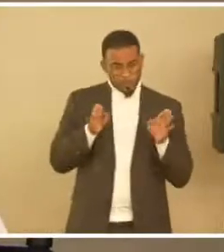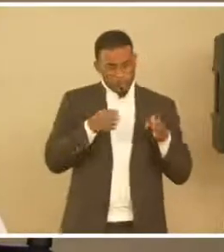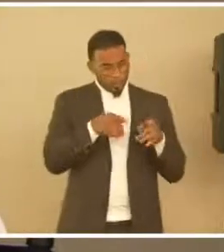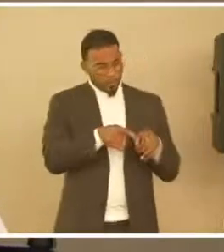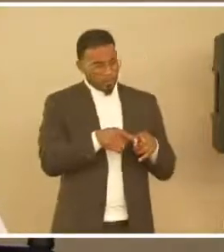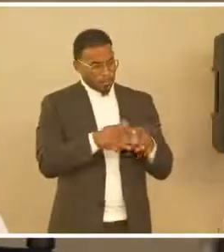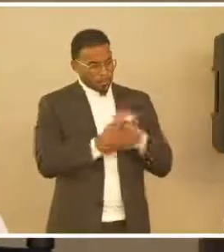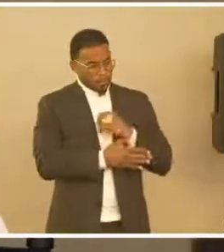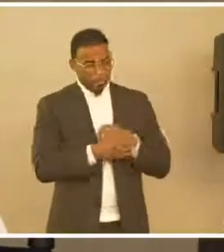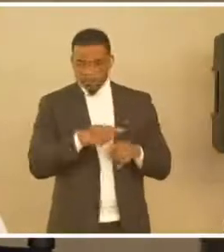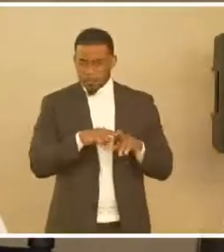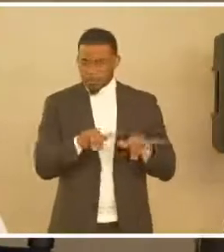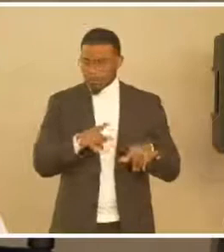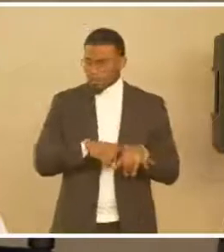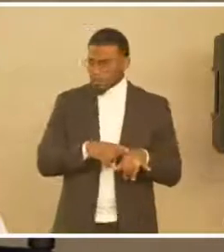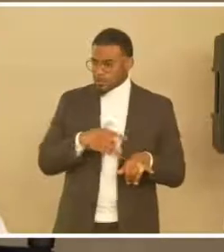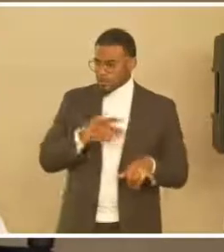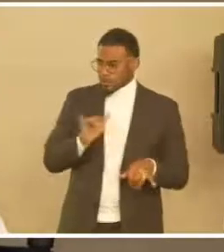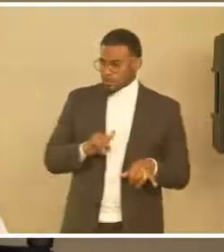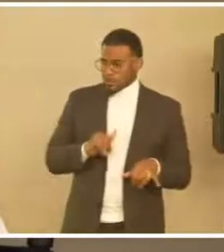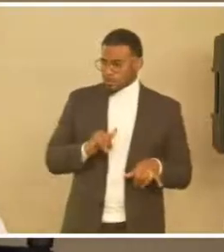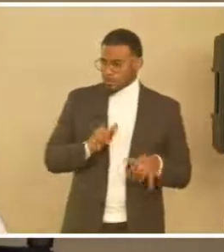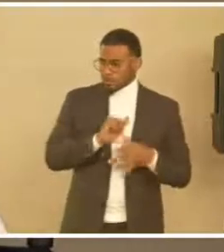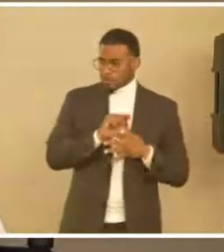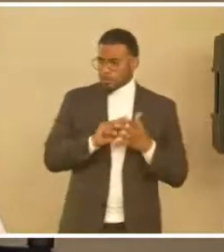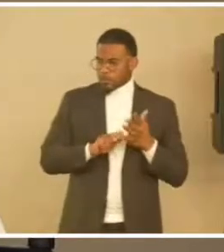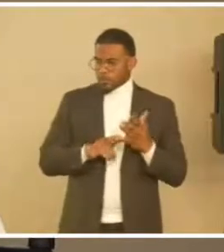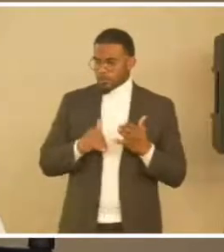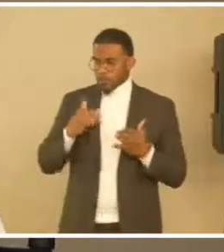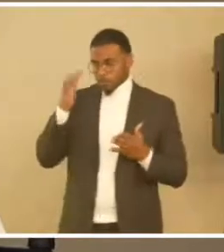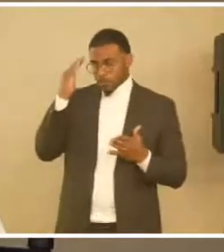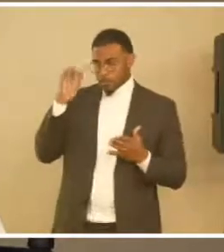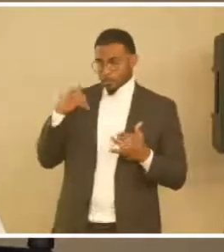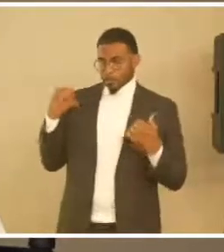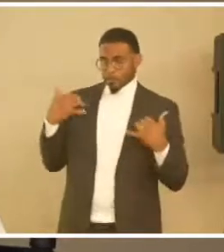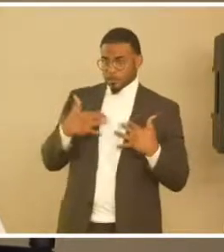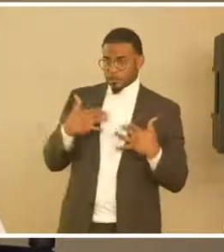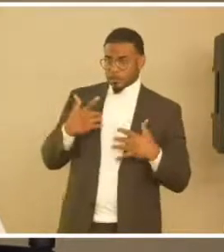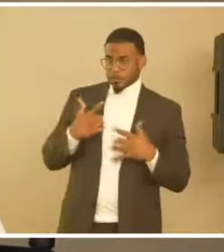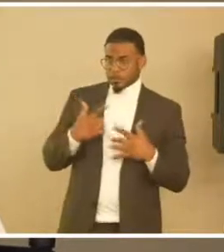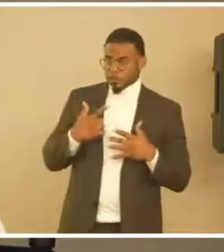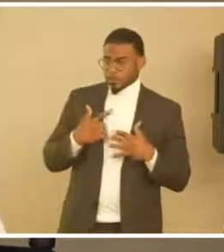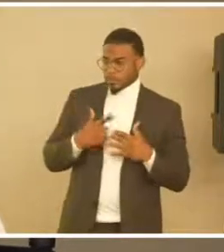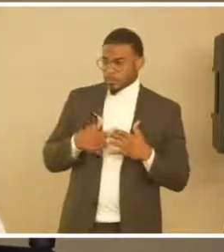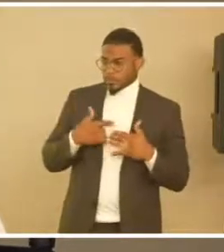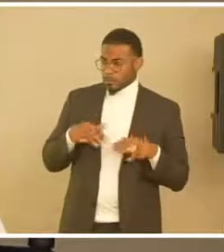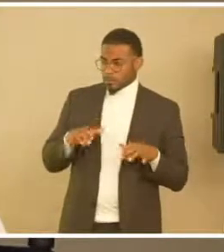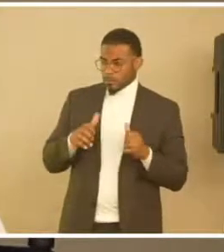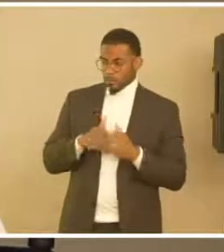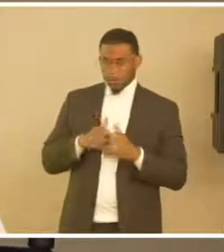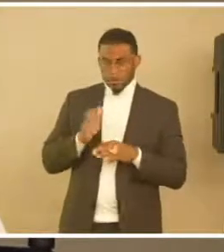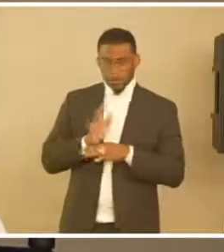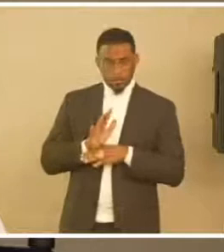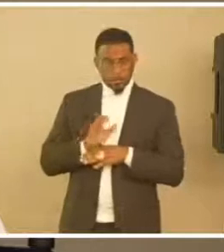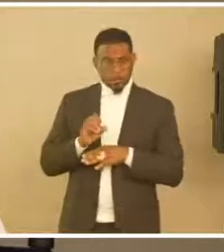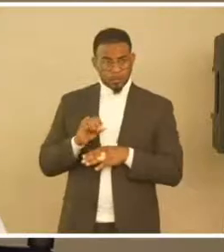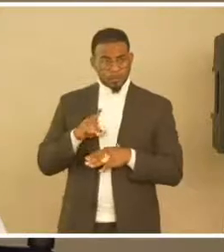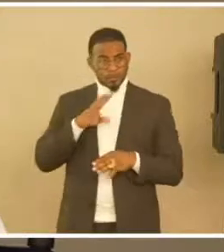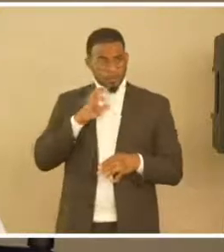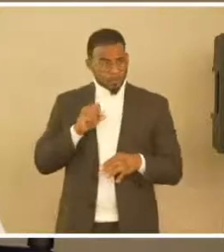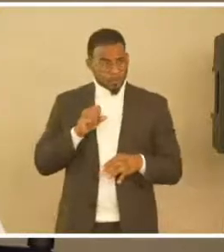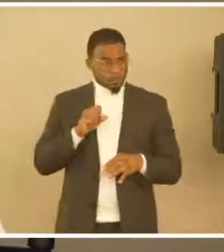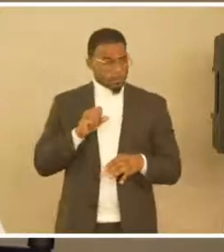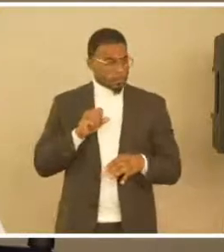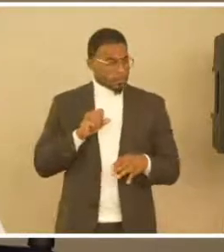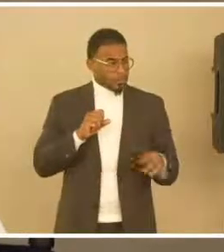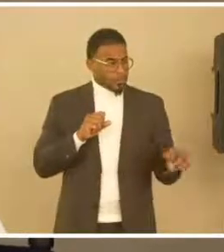on the documentary. But at the same time, I felt that all the way along, they were afraid of what I was doing with the film. So it was